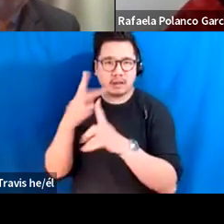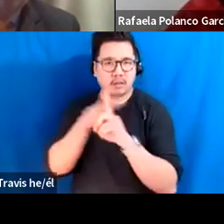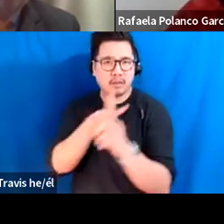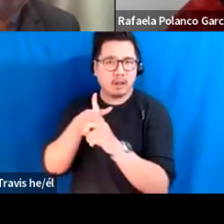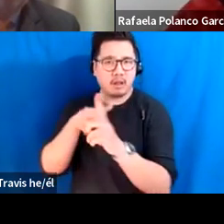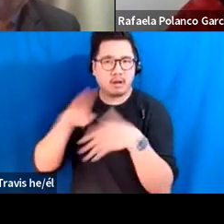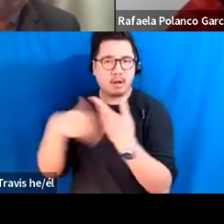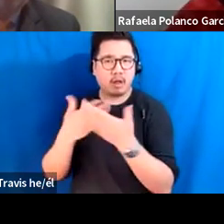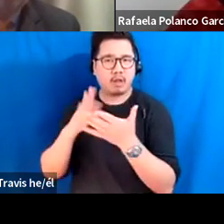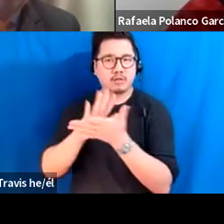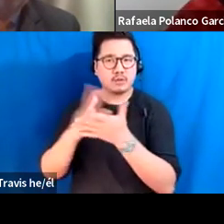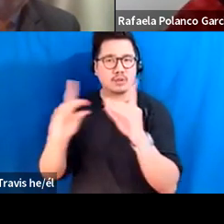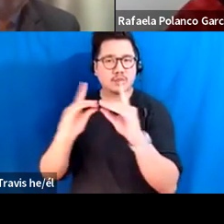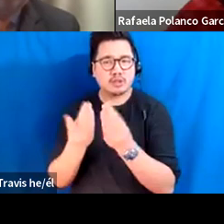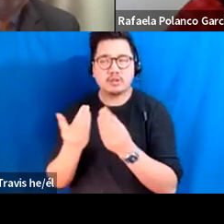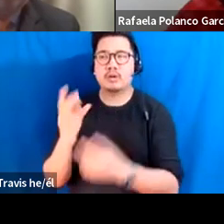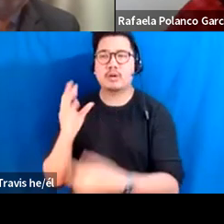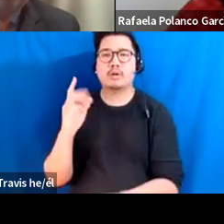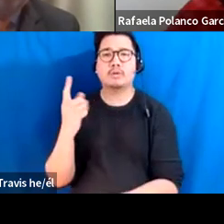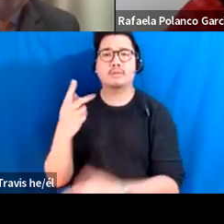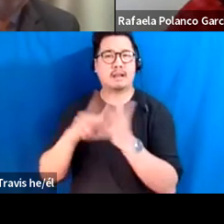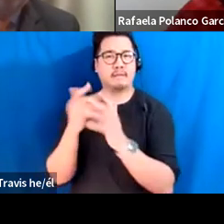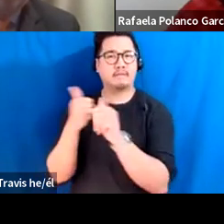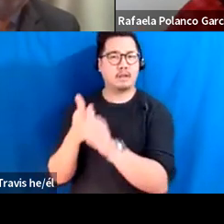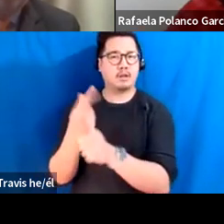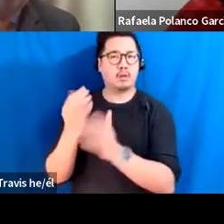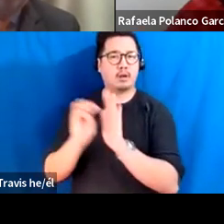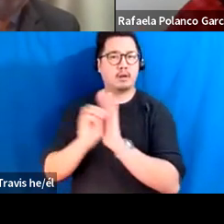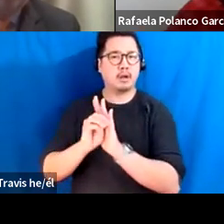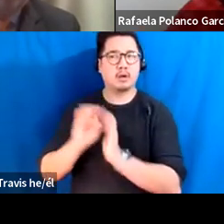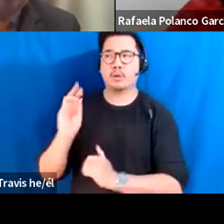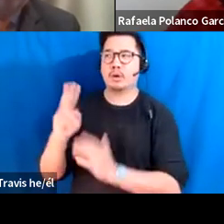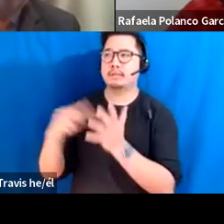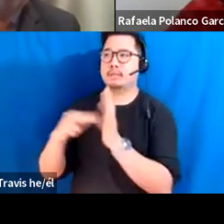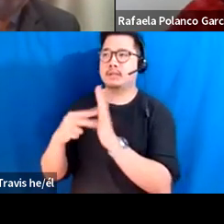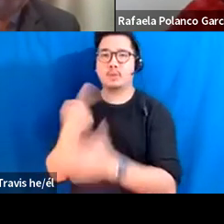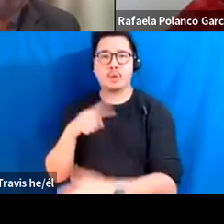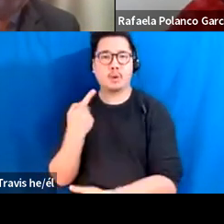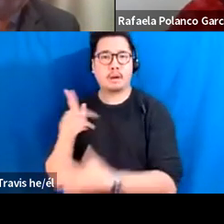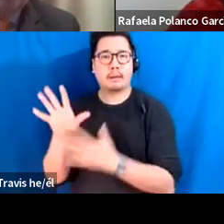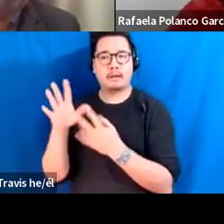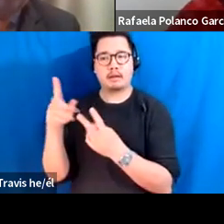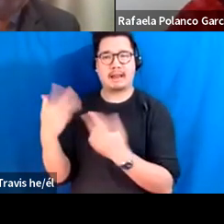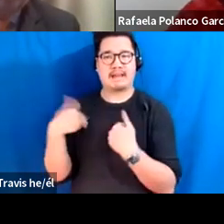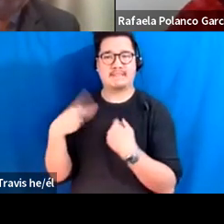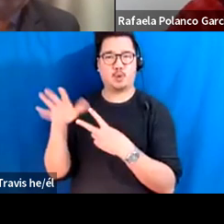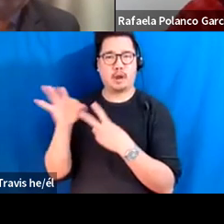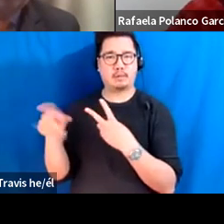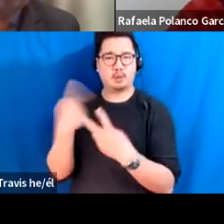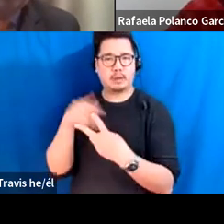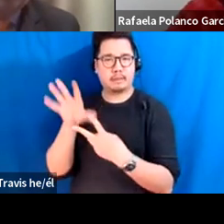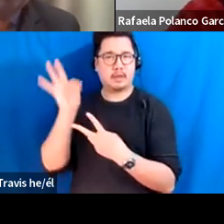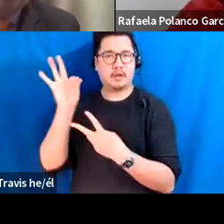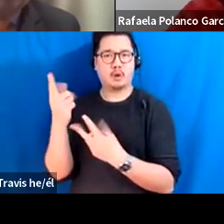model versus the other or are schools actually able to select which of the two options are best for that